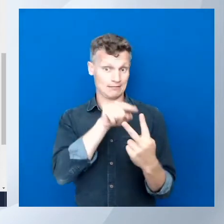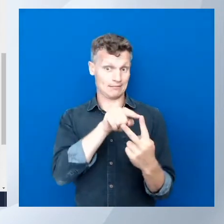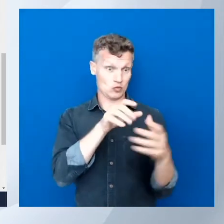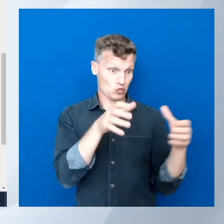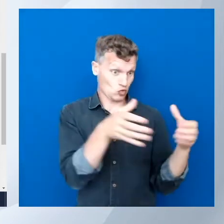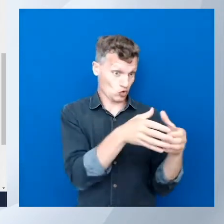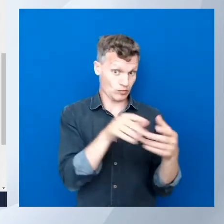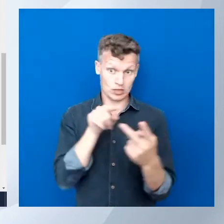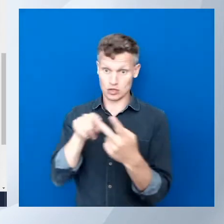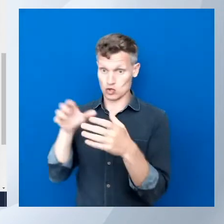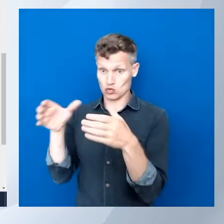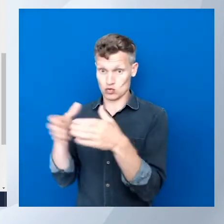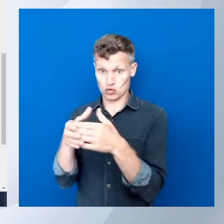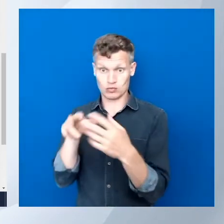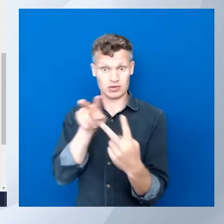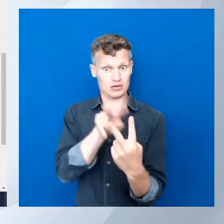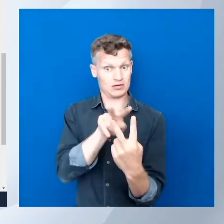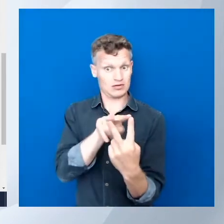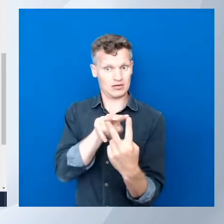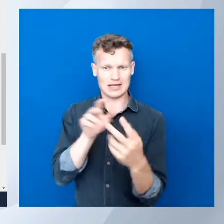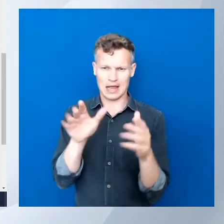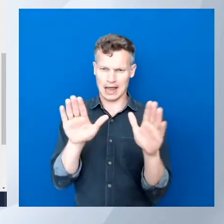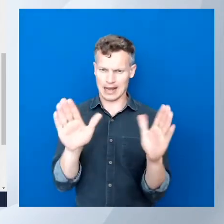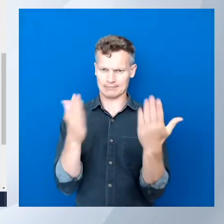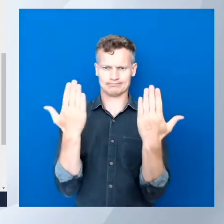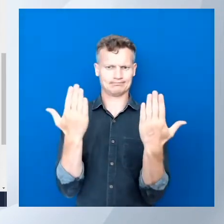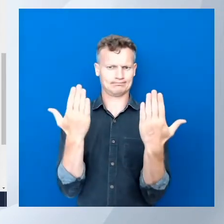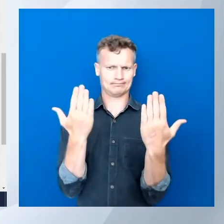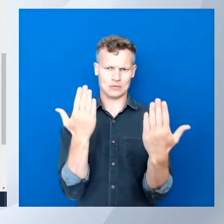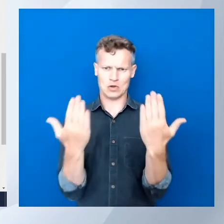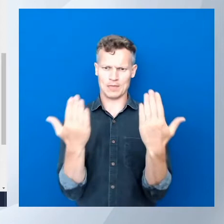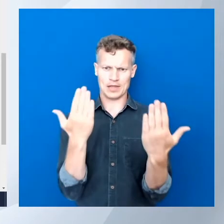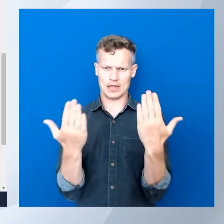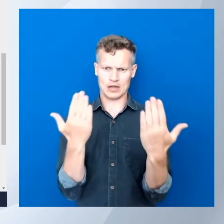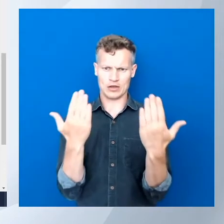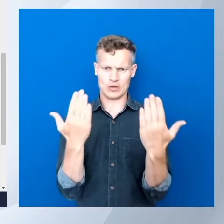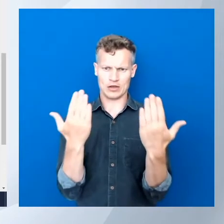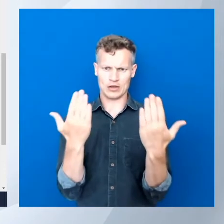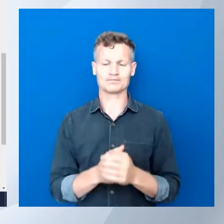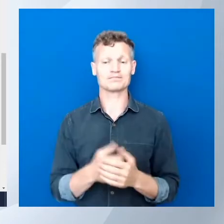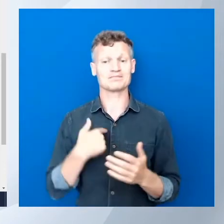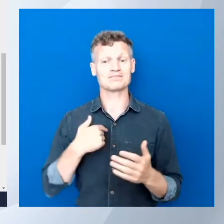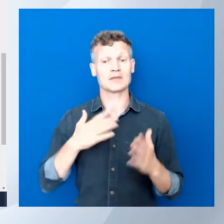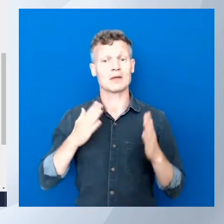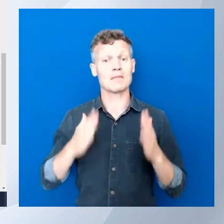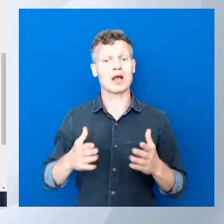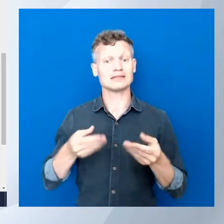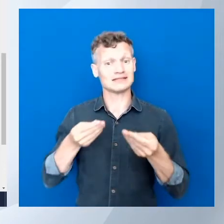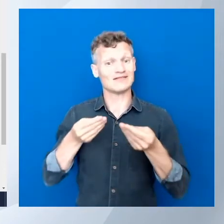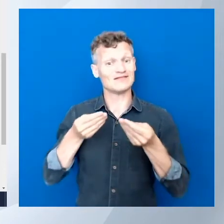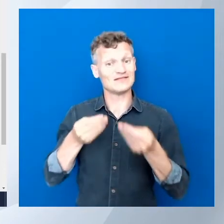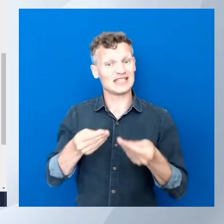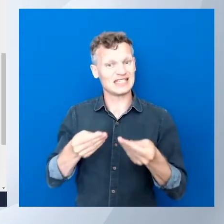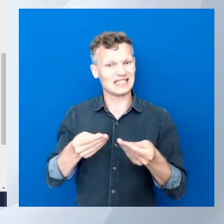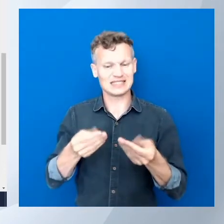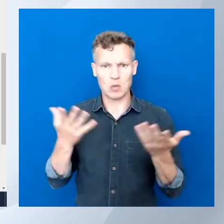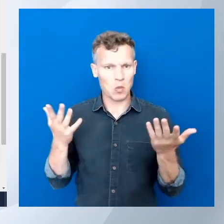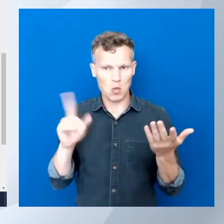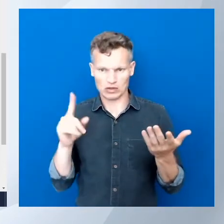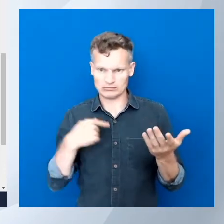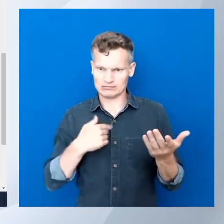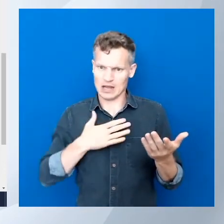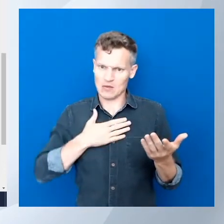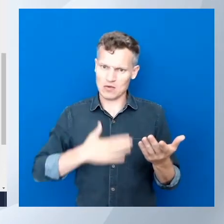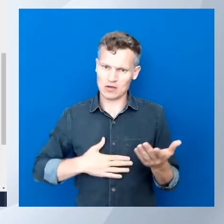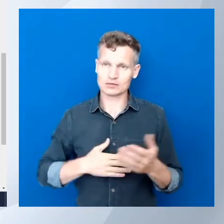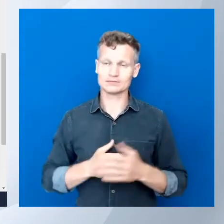users. So I need to feed it somehow what I'm looking at, what I want to check out. In my case, I'm going to look at